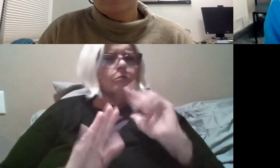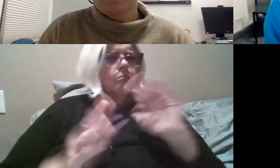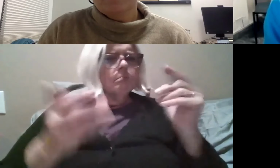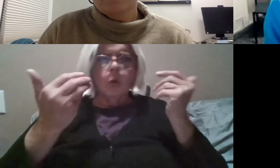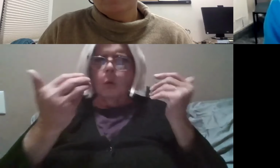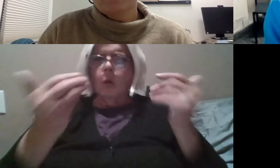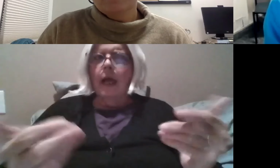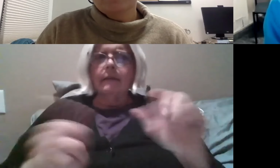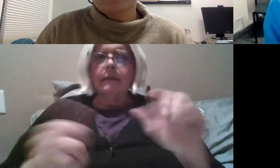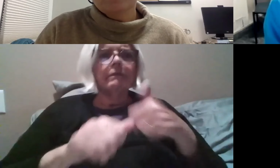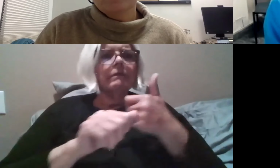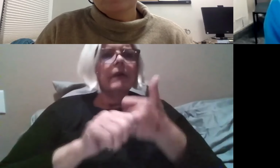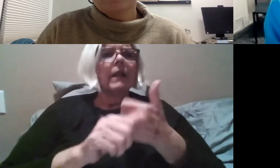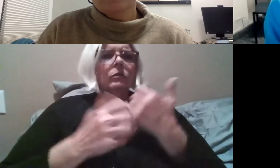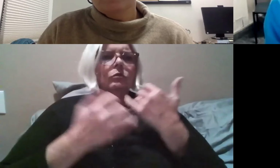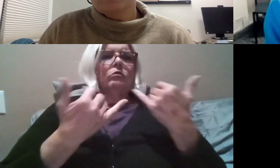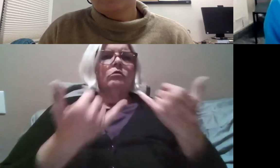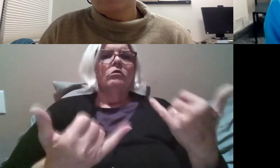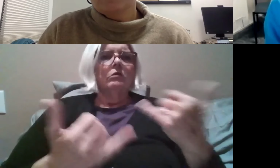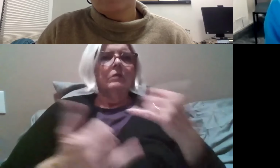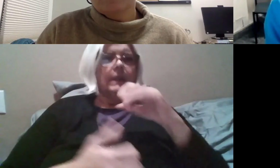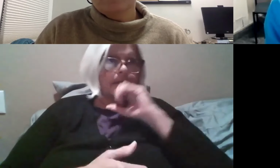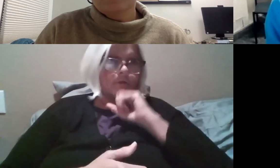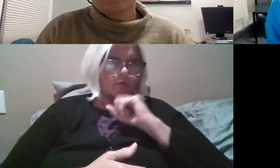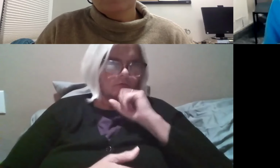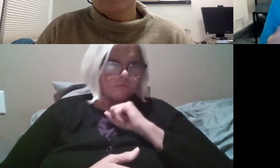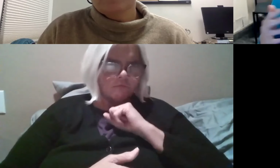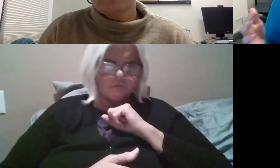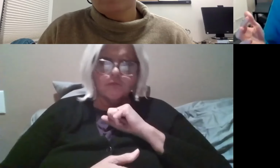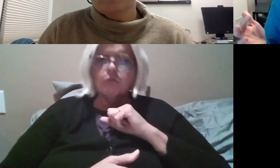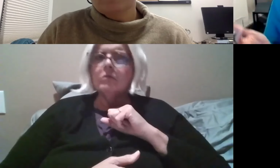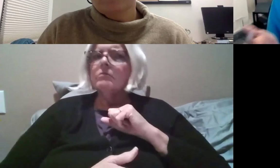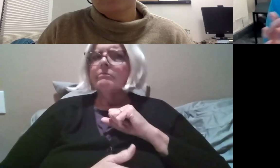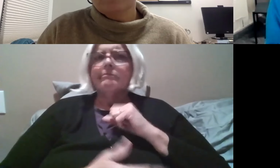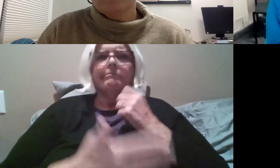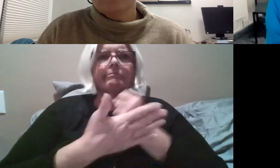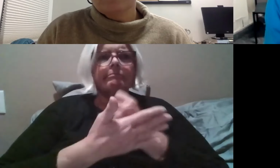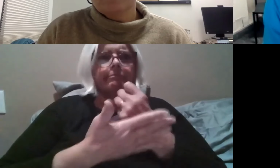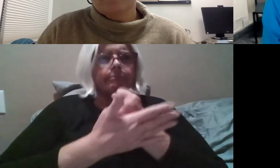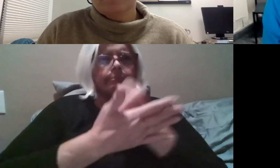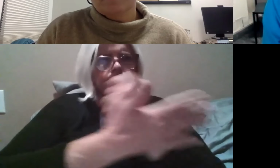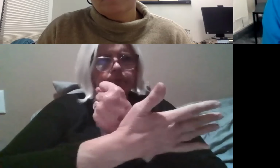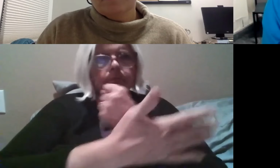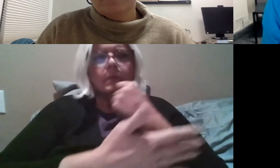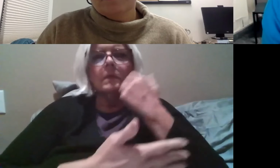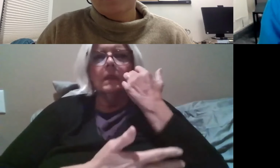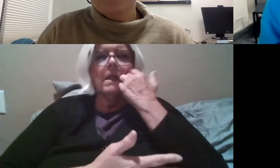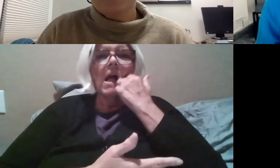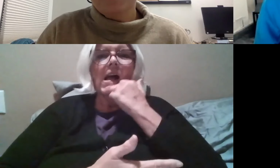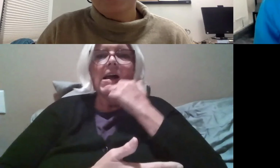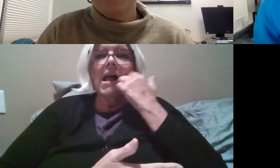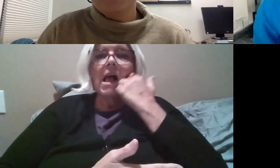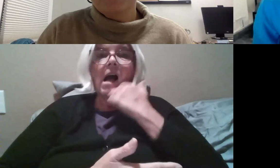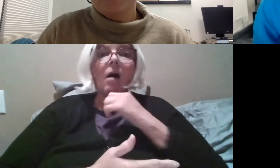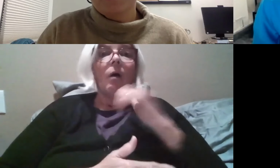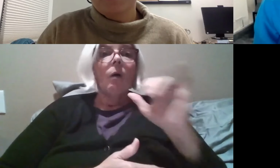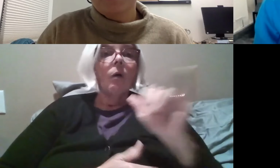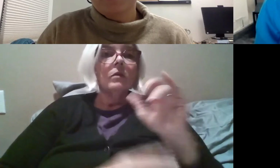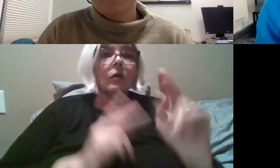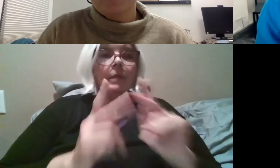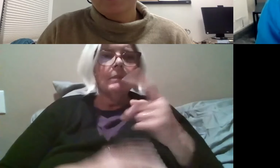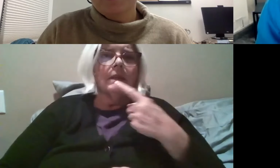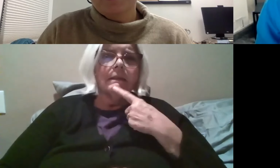age. Folks have also asked about, again, what if you're a really small 5-year-old? And